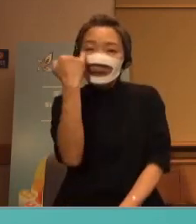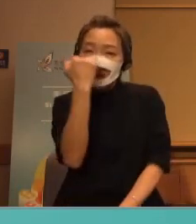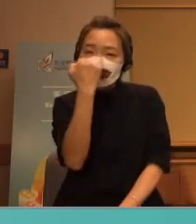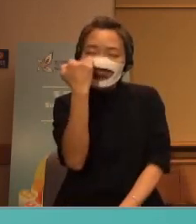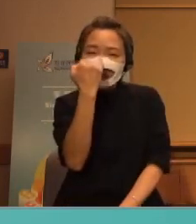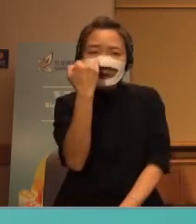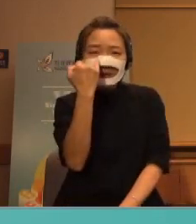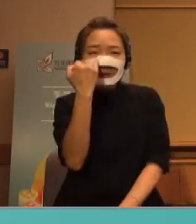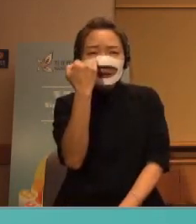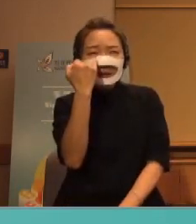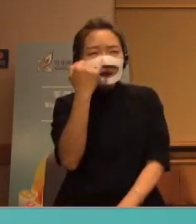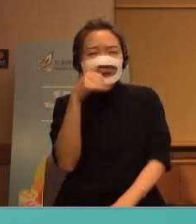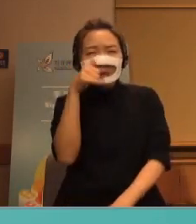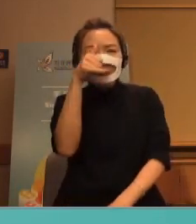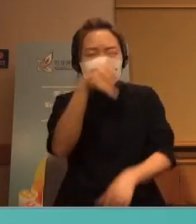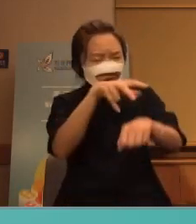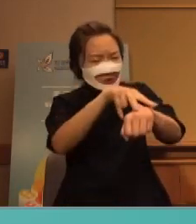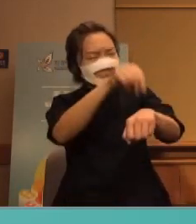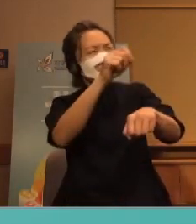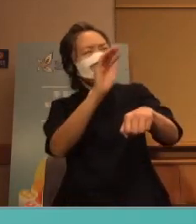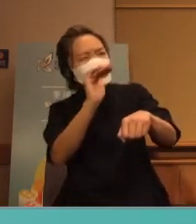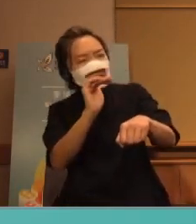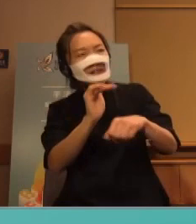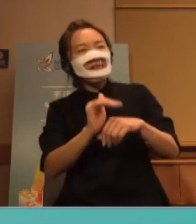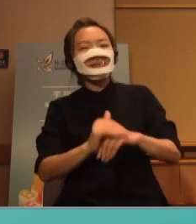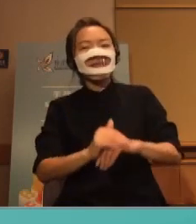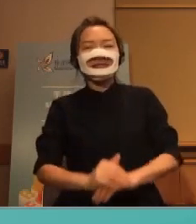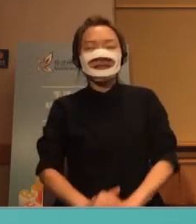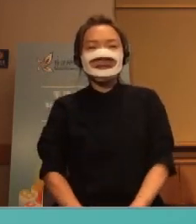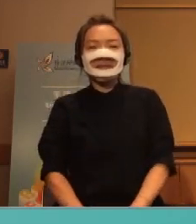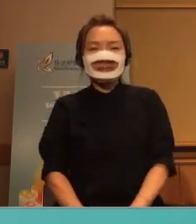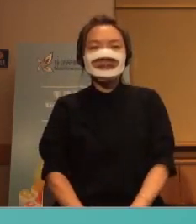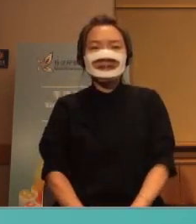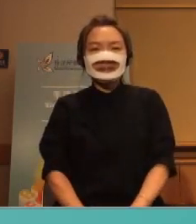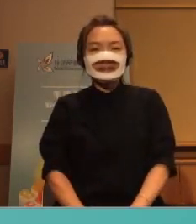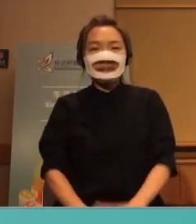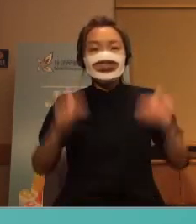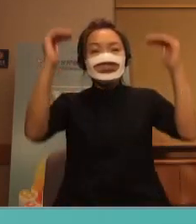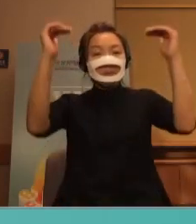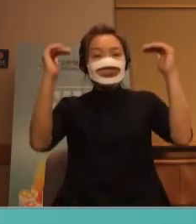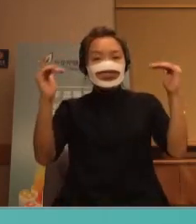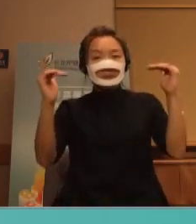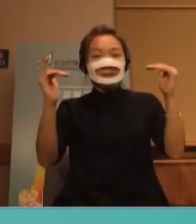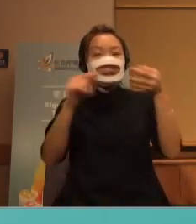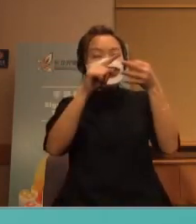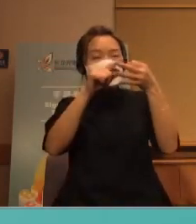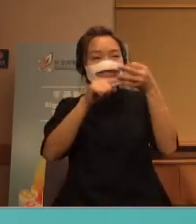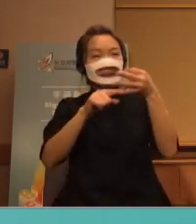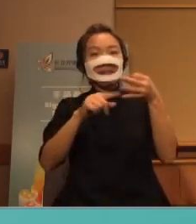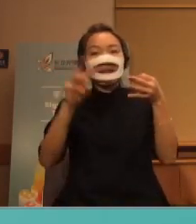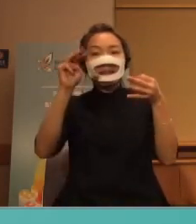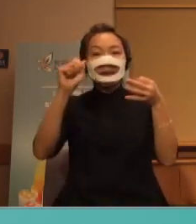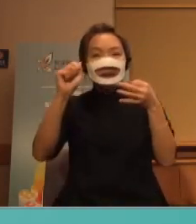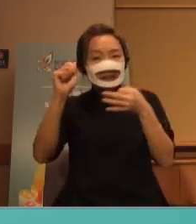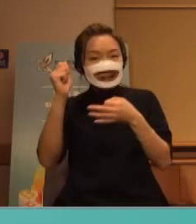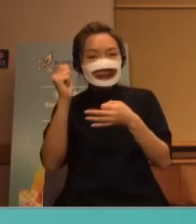experiences. So next up, we have Max, who's the founder of Carbon-Base, who's also a venture builder and data scientist